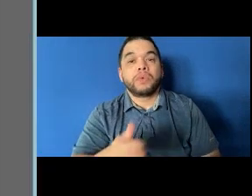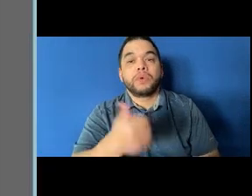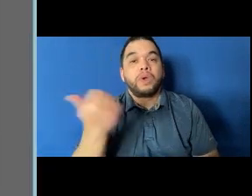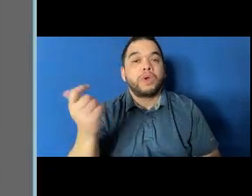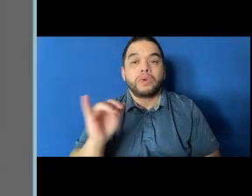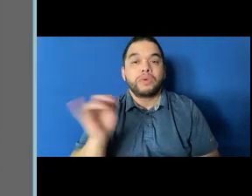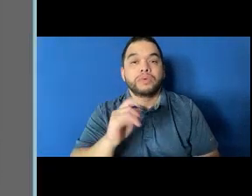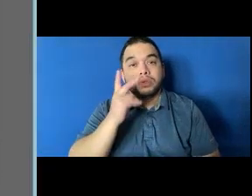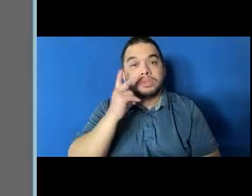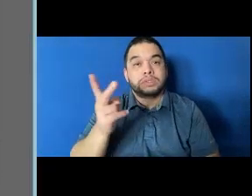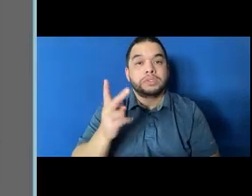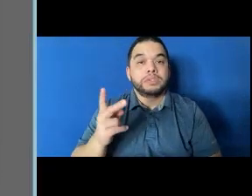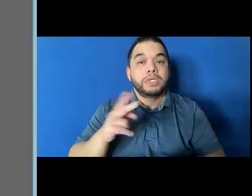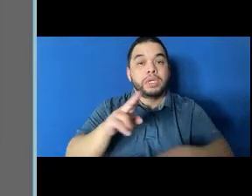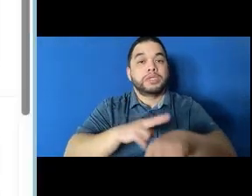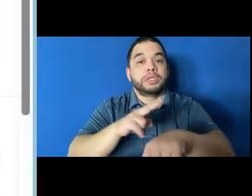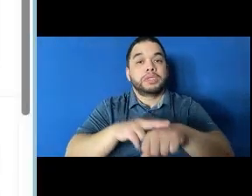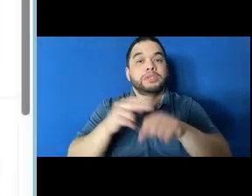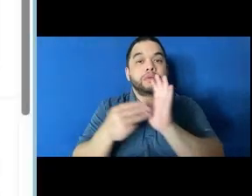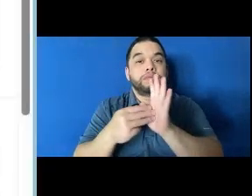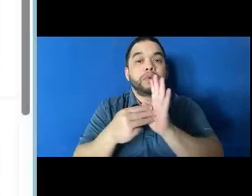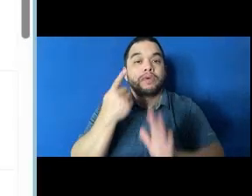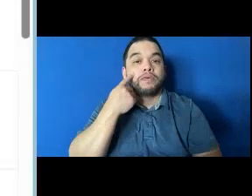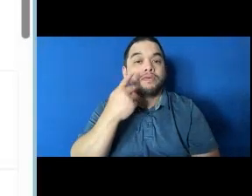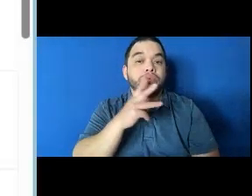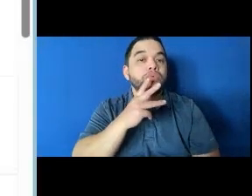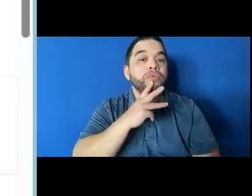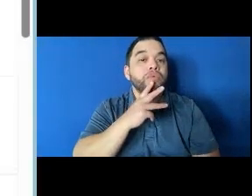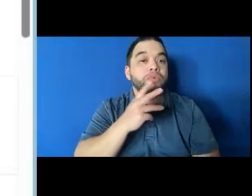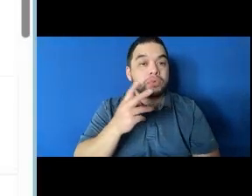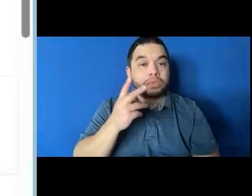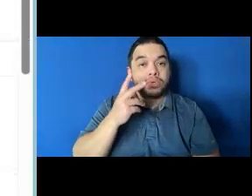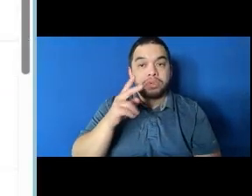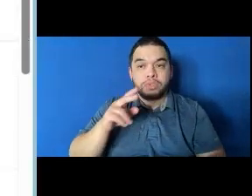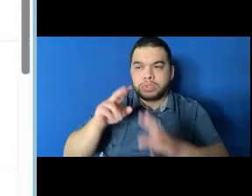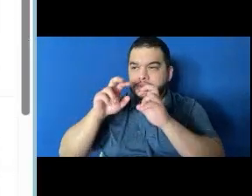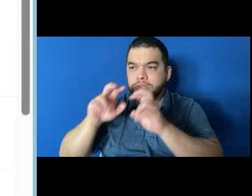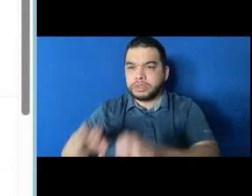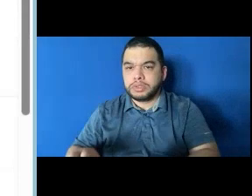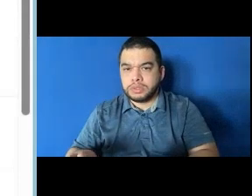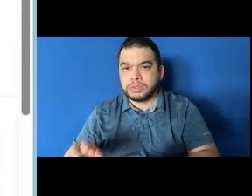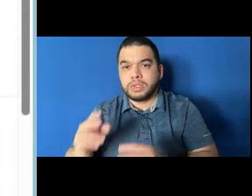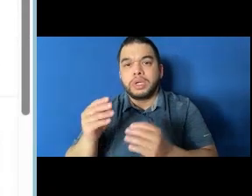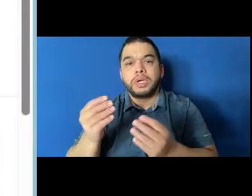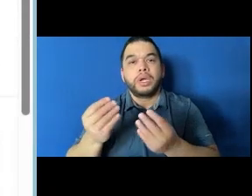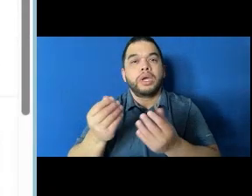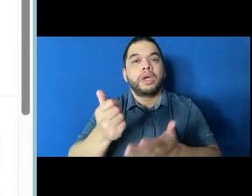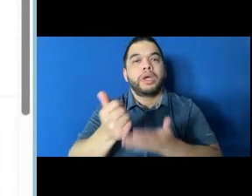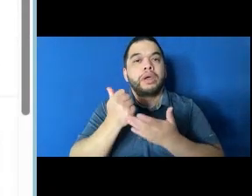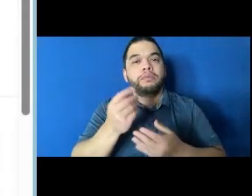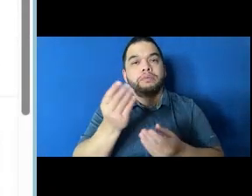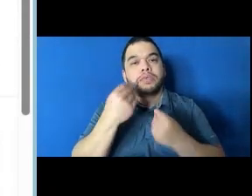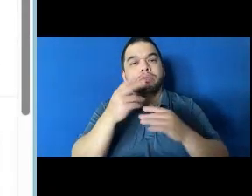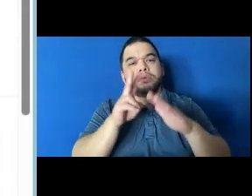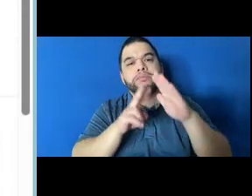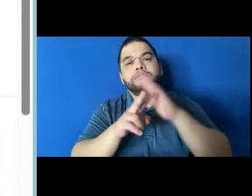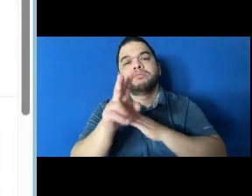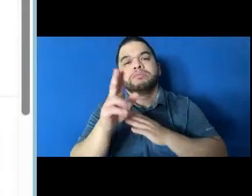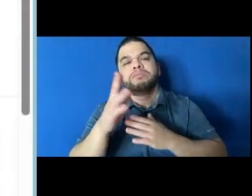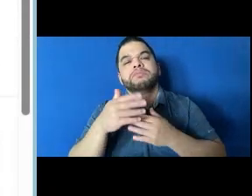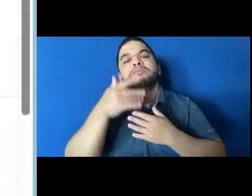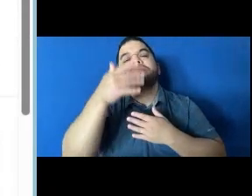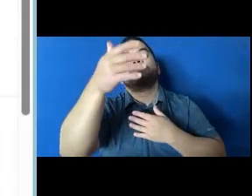also de look for the Agua guide of the y eso nos Water National podría Guide, dar algún and tipo that de could give us pronóstico a bit de cómo of se va a